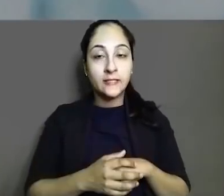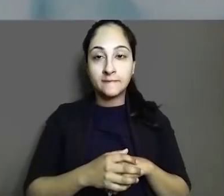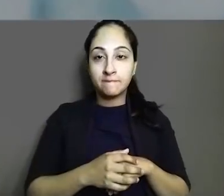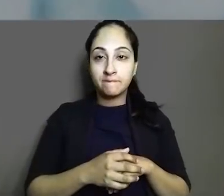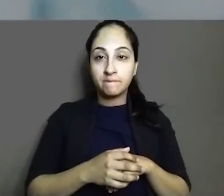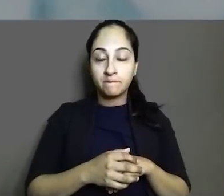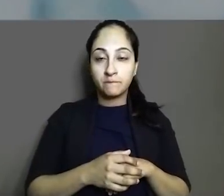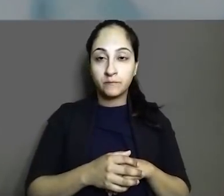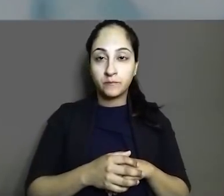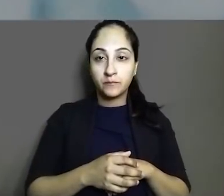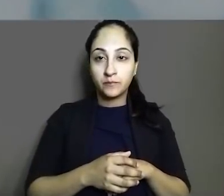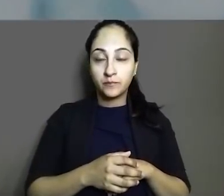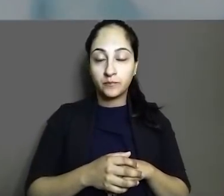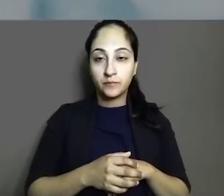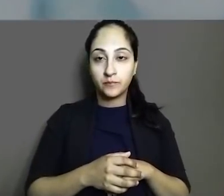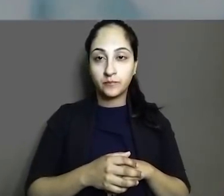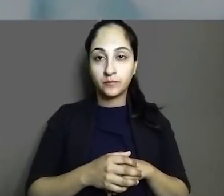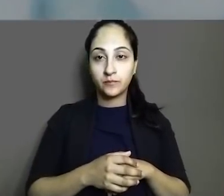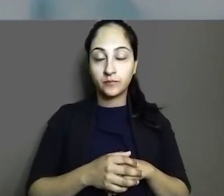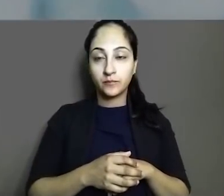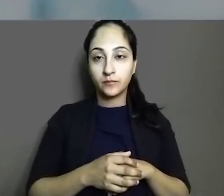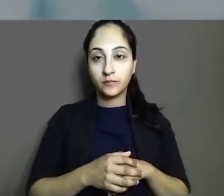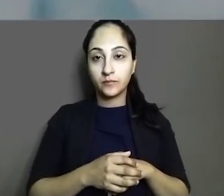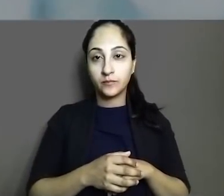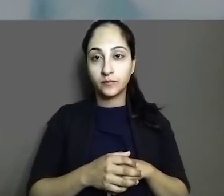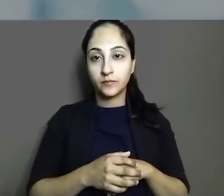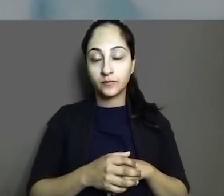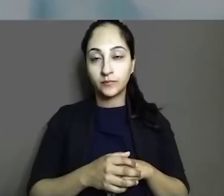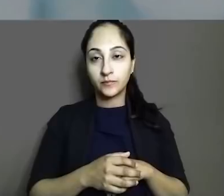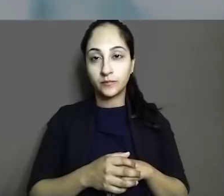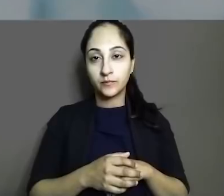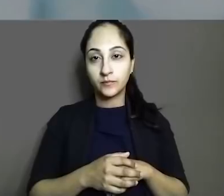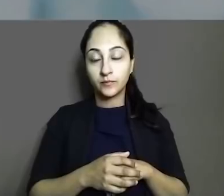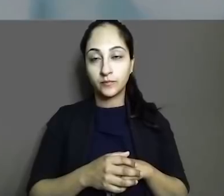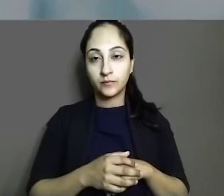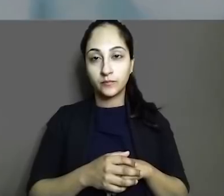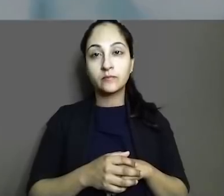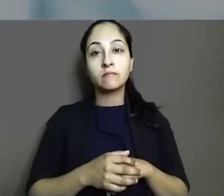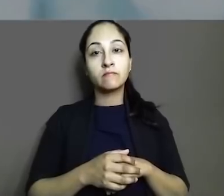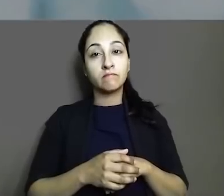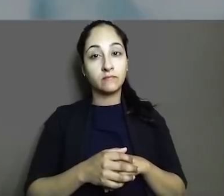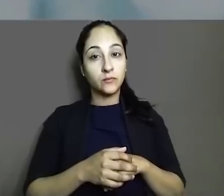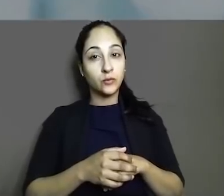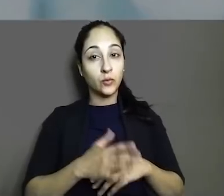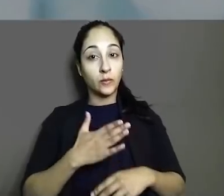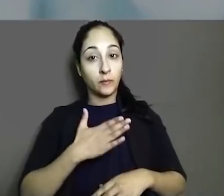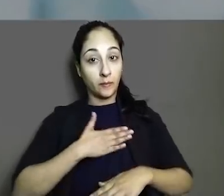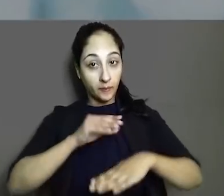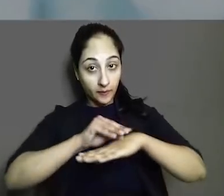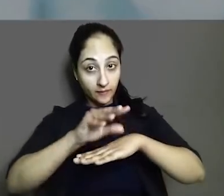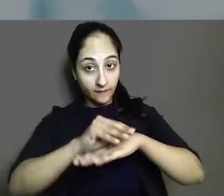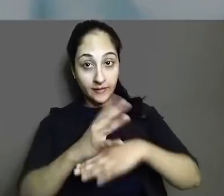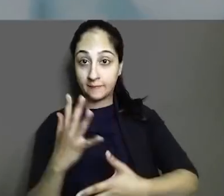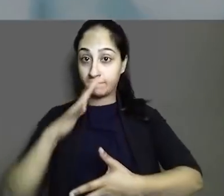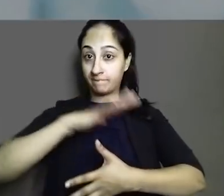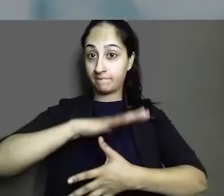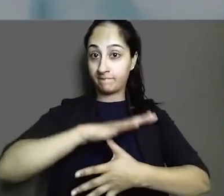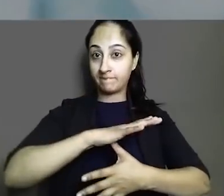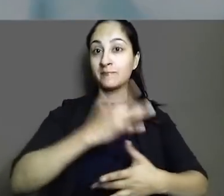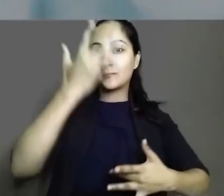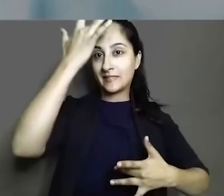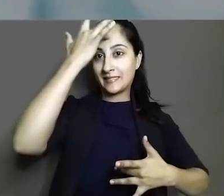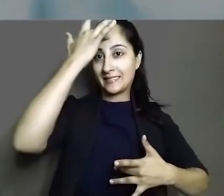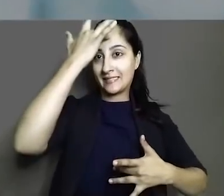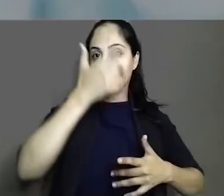That's perfect. And one last question here about getting the vaccine generally. And I'm going to go back to Dr. Ismail here for this one. The question is from Salima